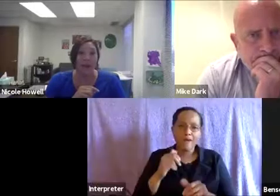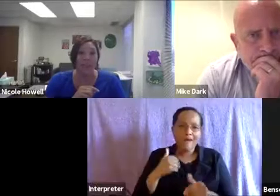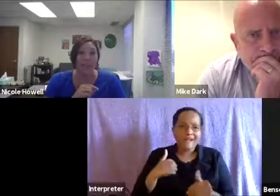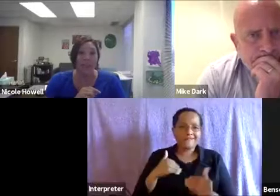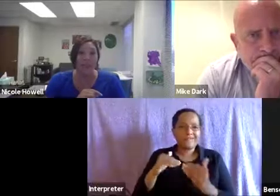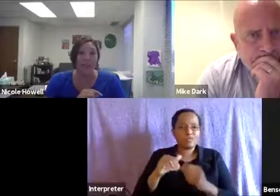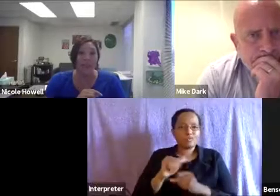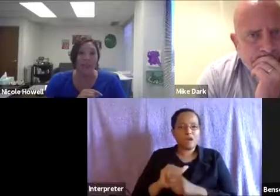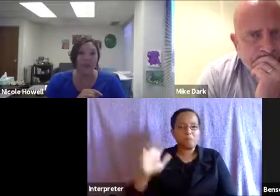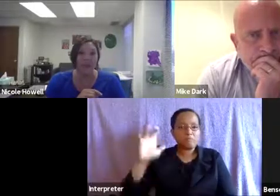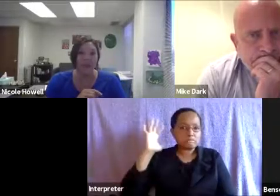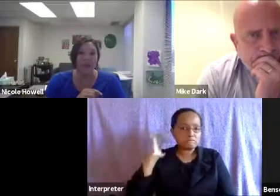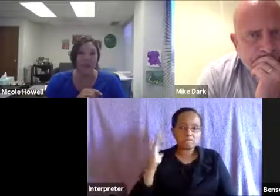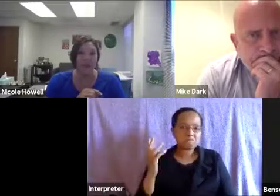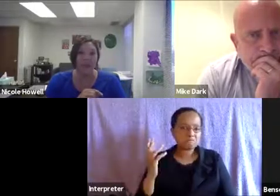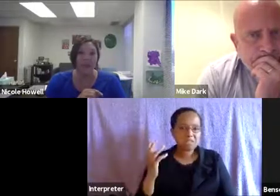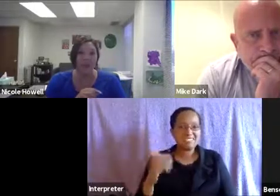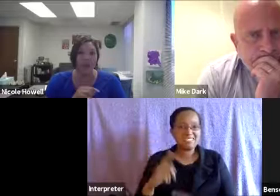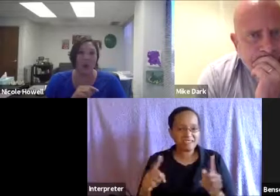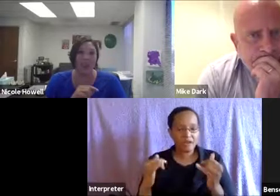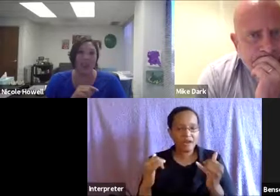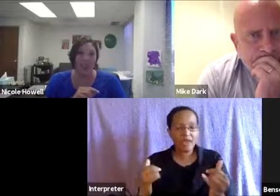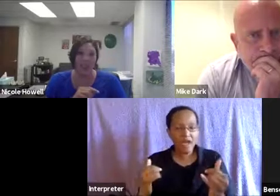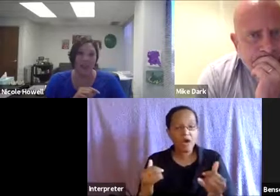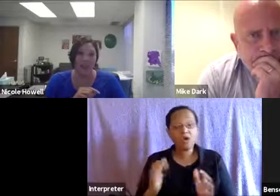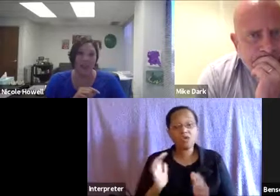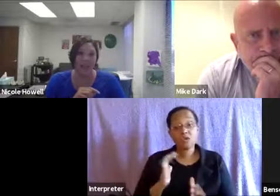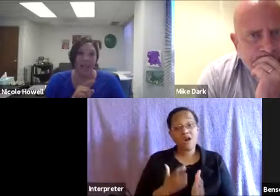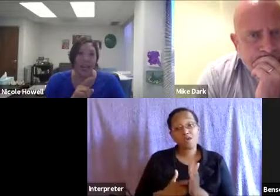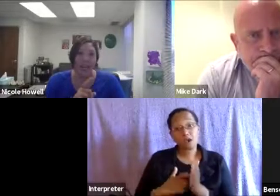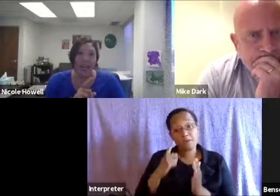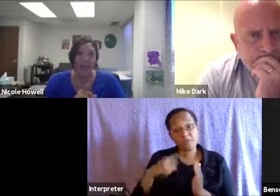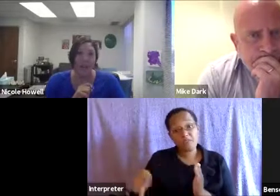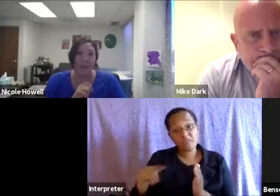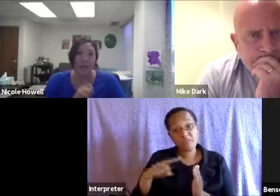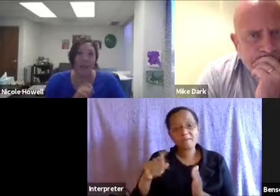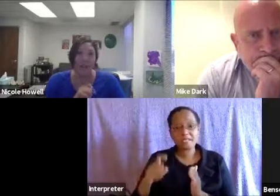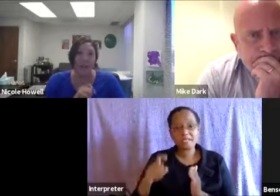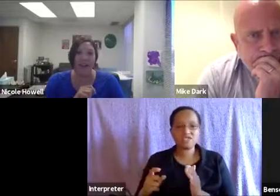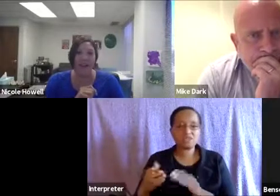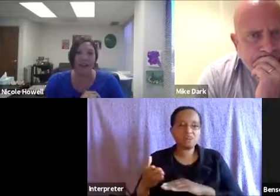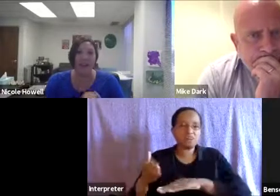it, but need it now as an infection control measure to keep the virus from spreading.